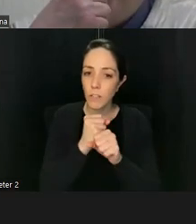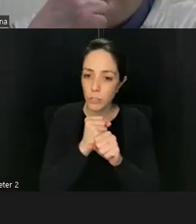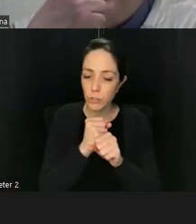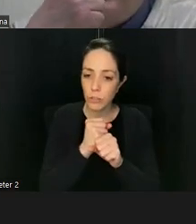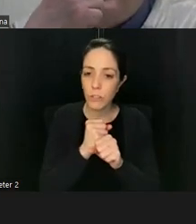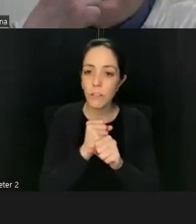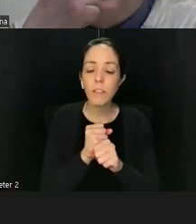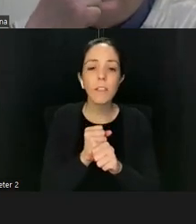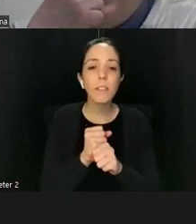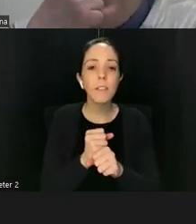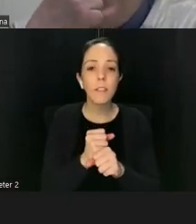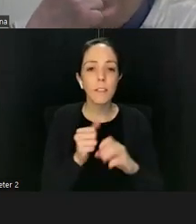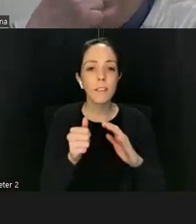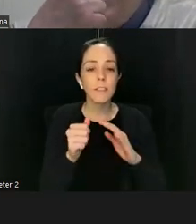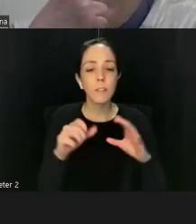could be called